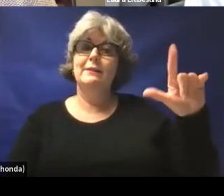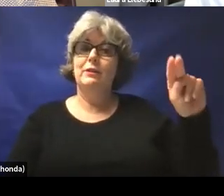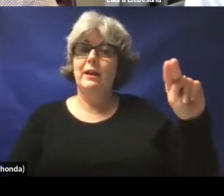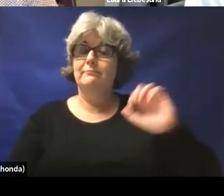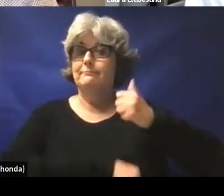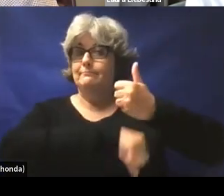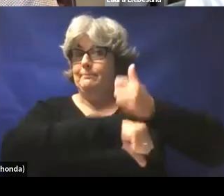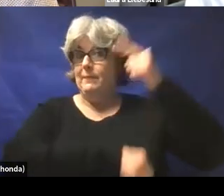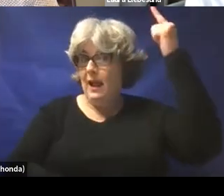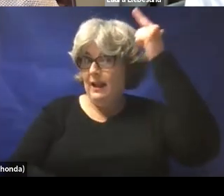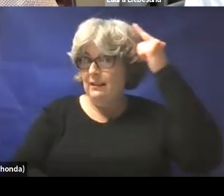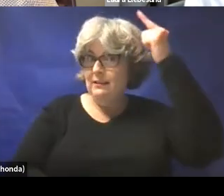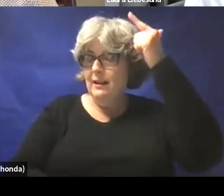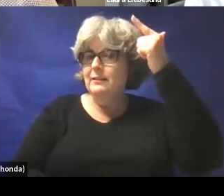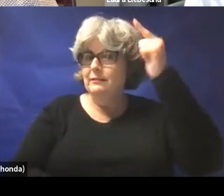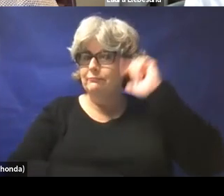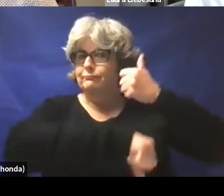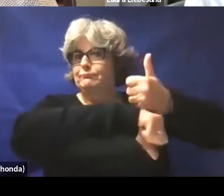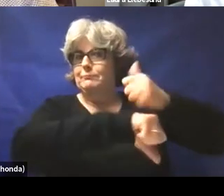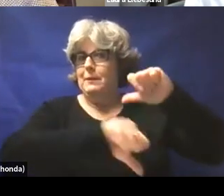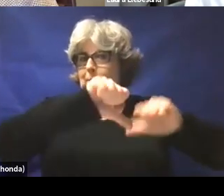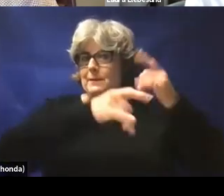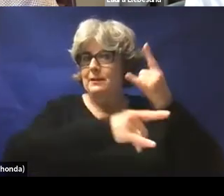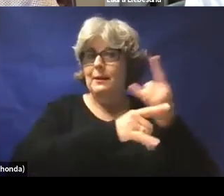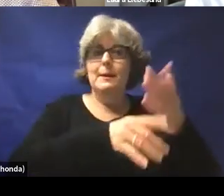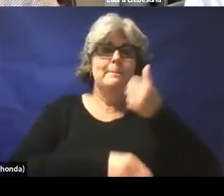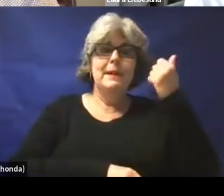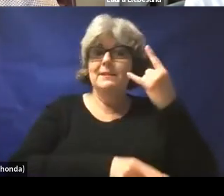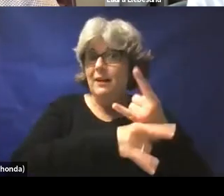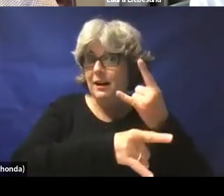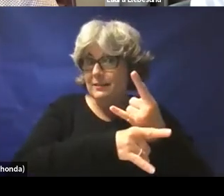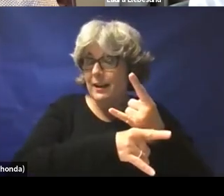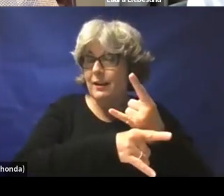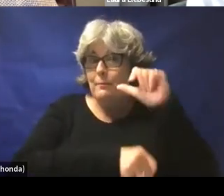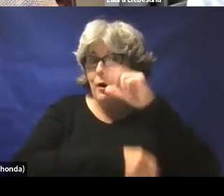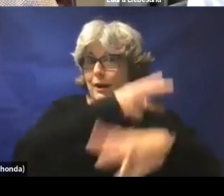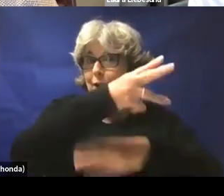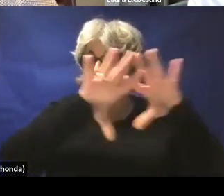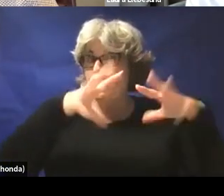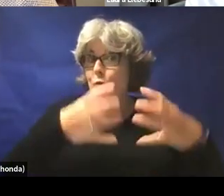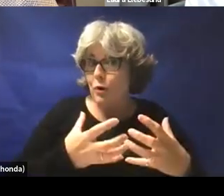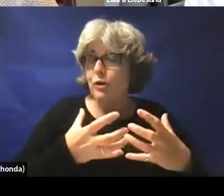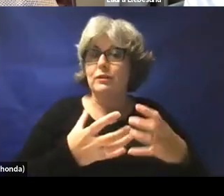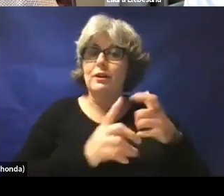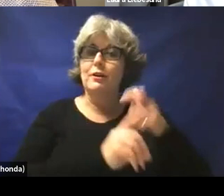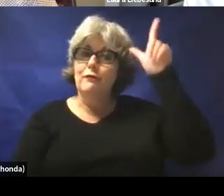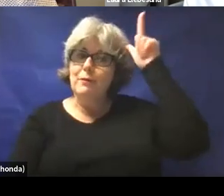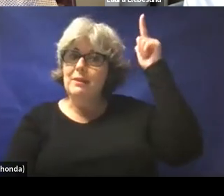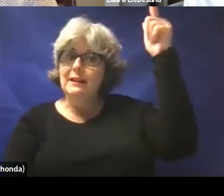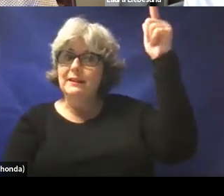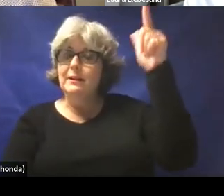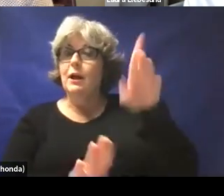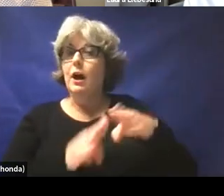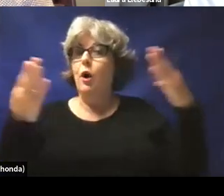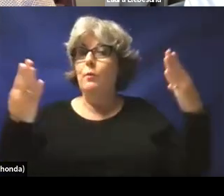a London-based mixologist who won best cocktail bar in the world in, out of this bar in London. And then they opened up Silver